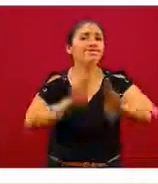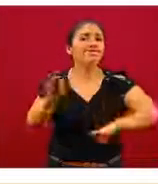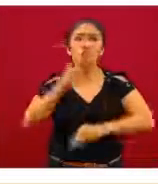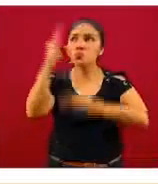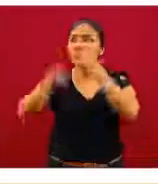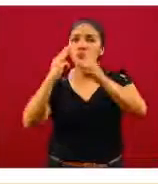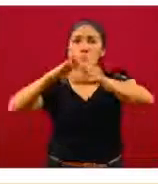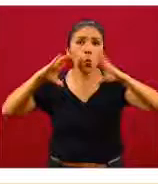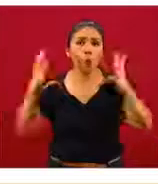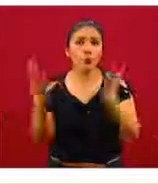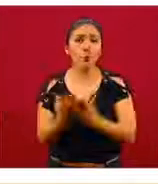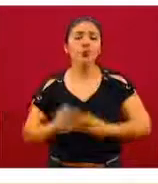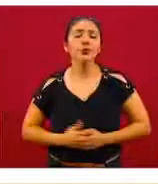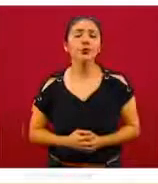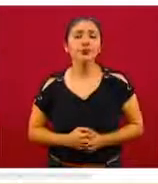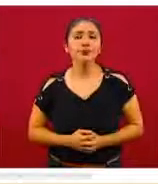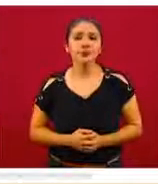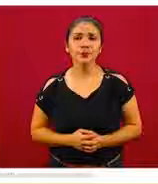die.